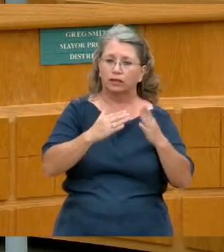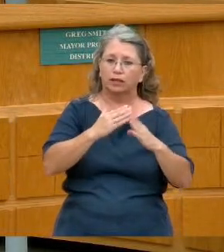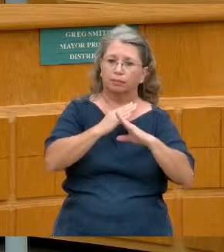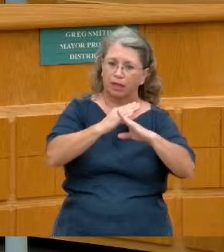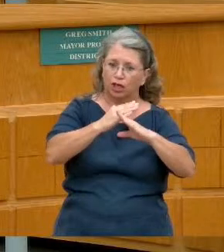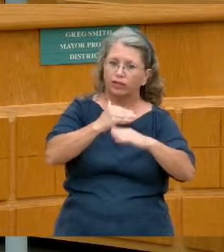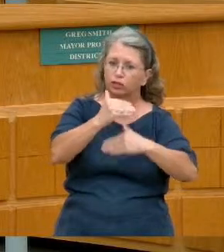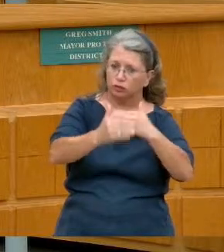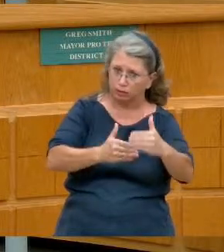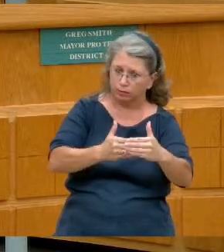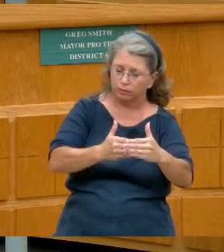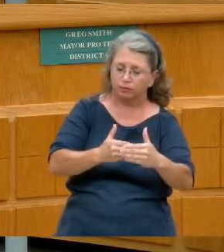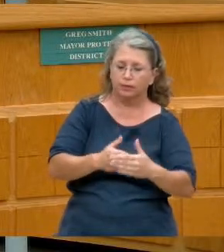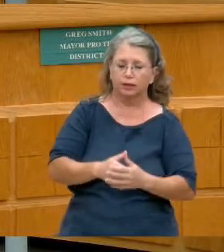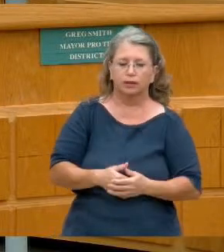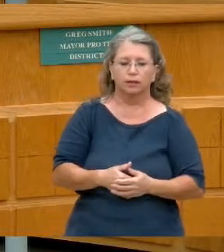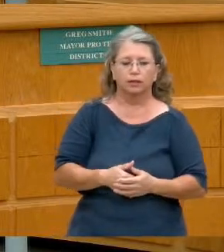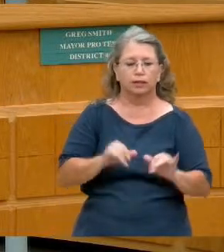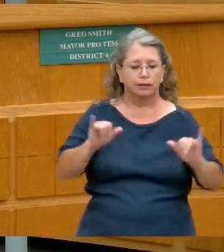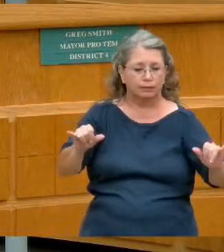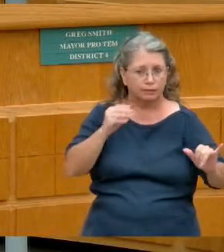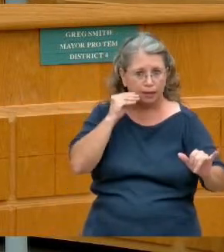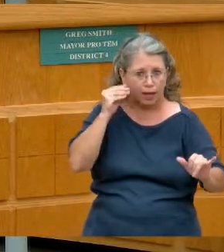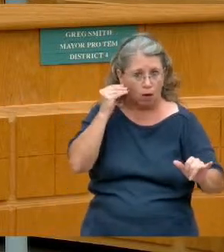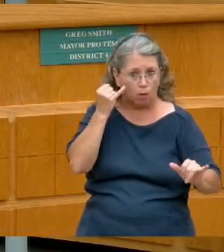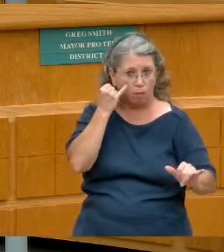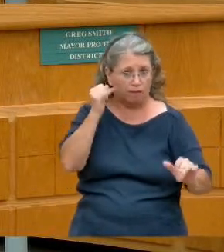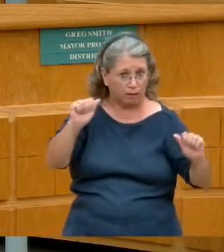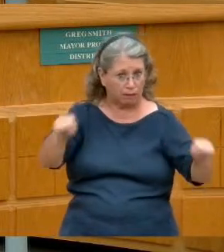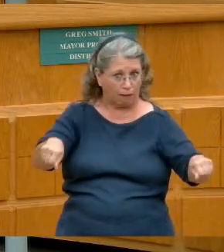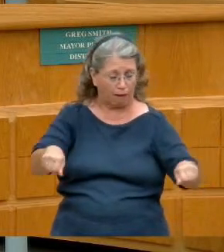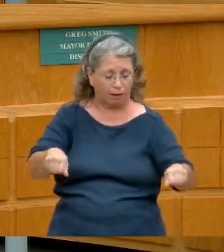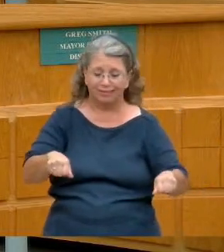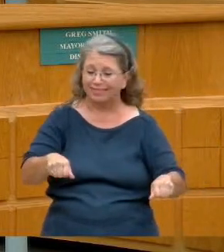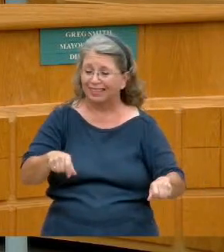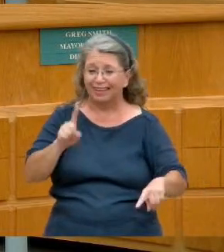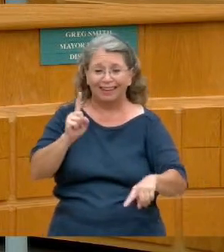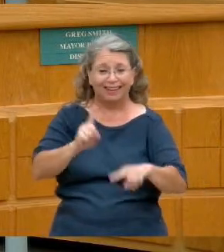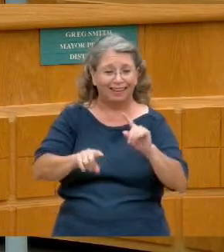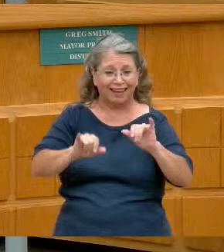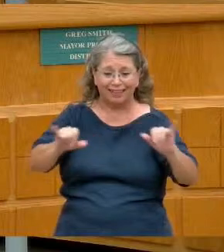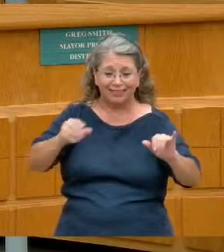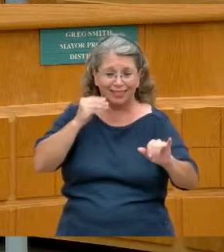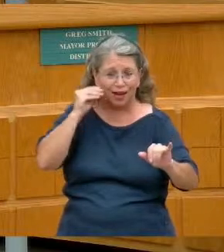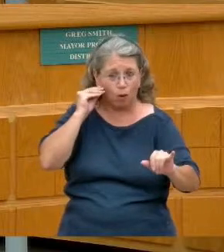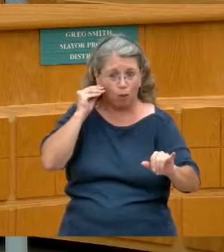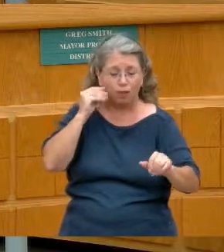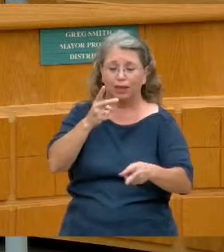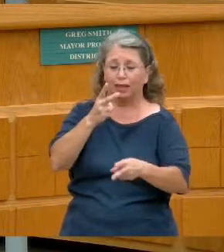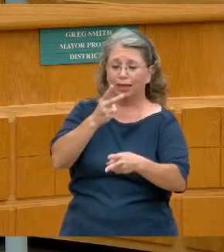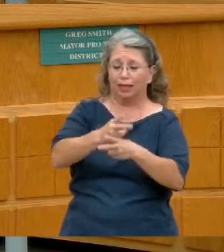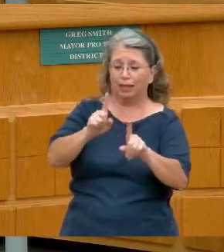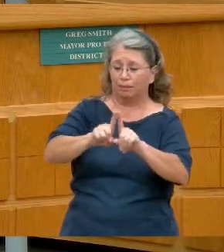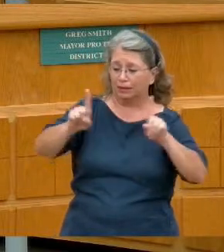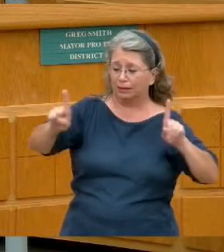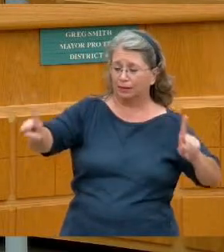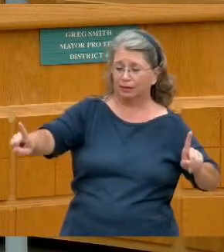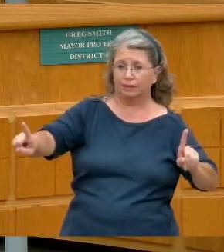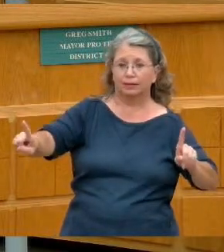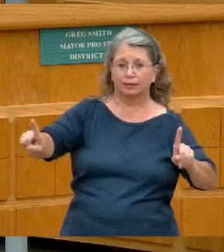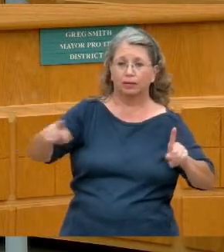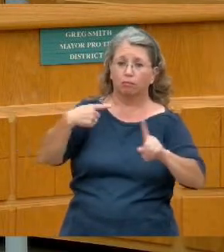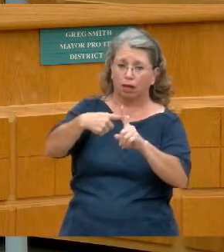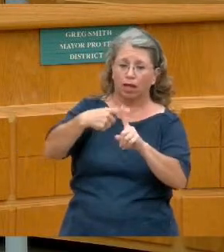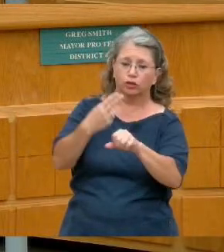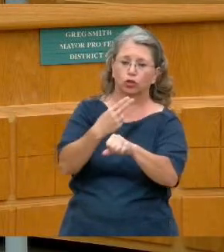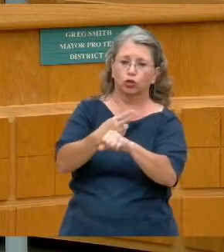if you can. This is something that people are still doing. If you can't stay at home, then social distance and wear face coverings if you